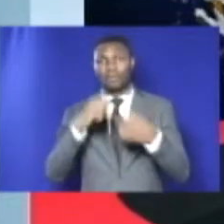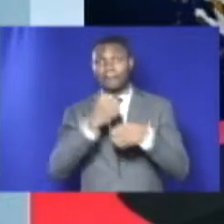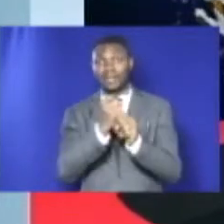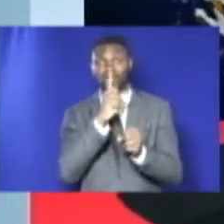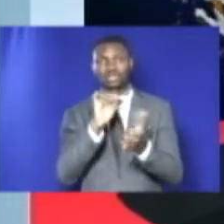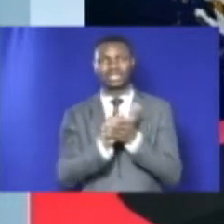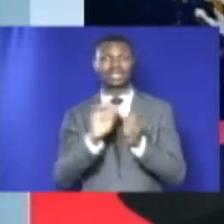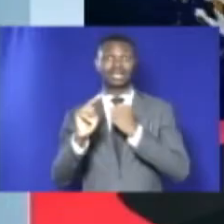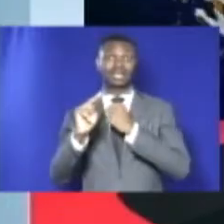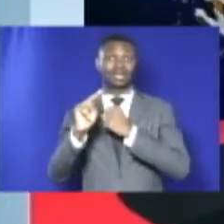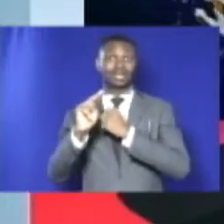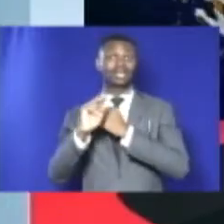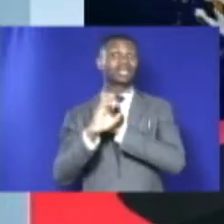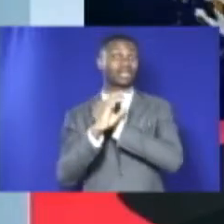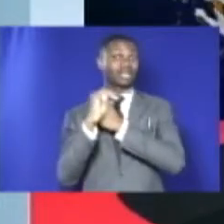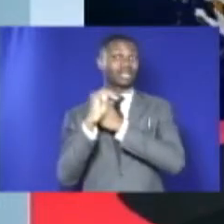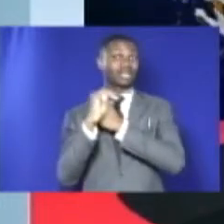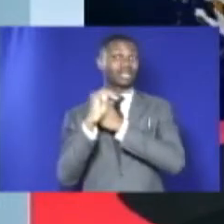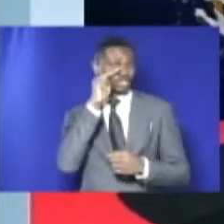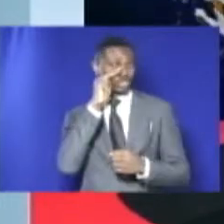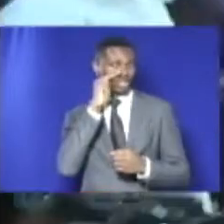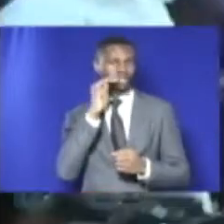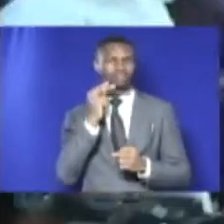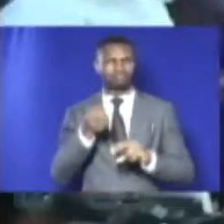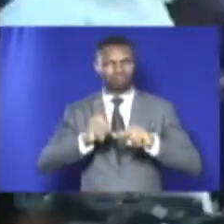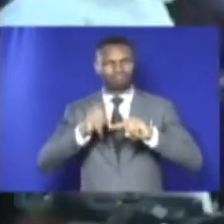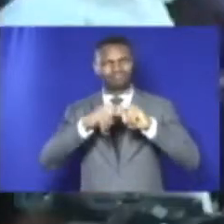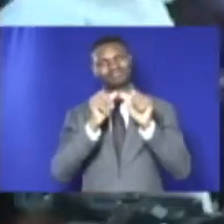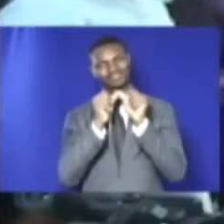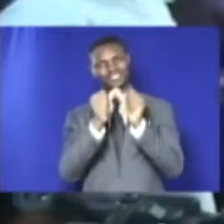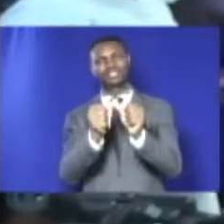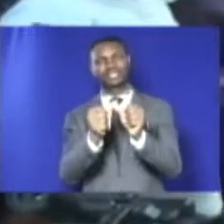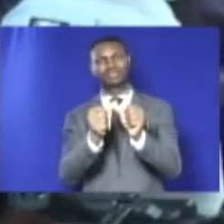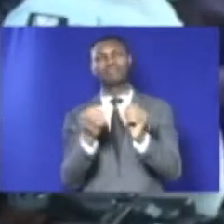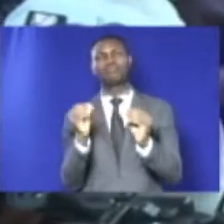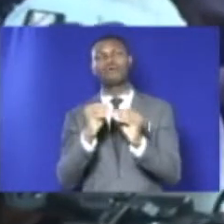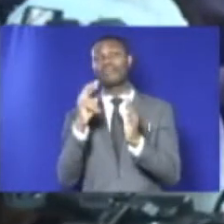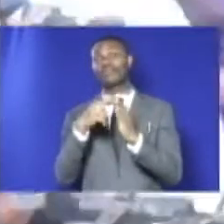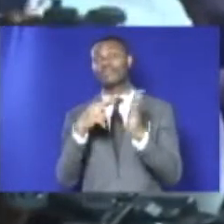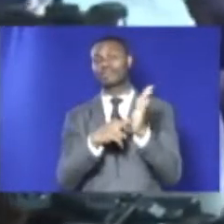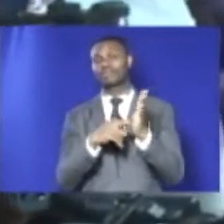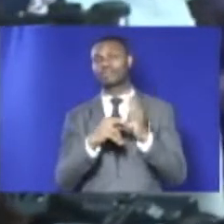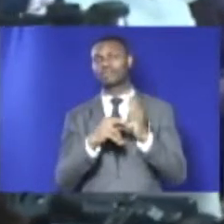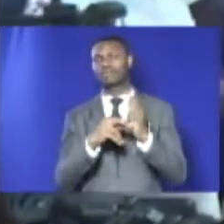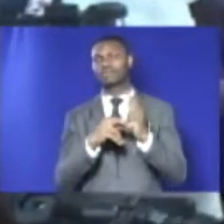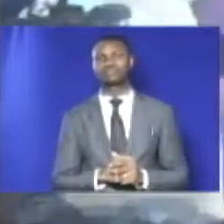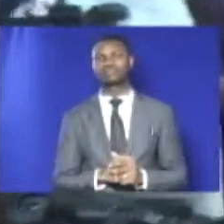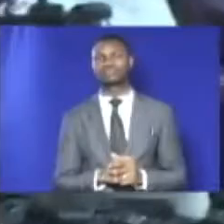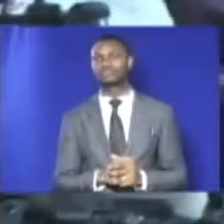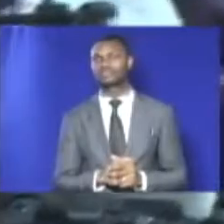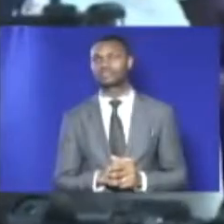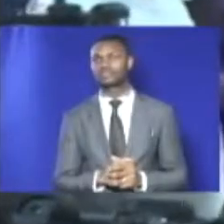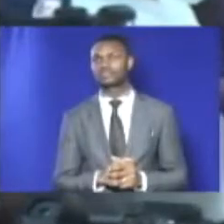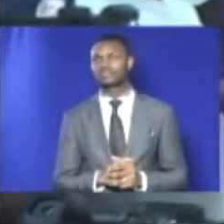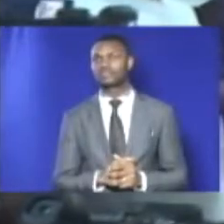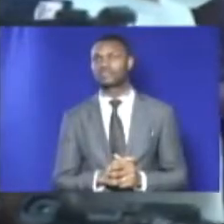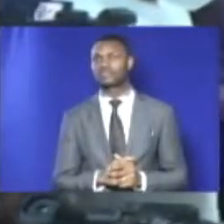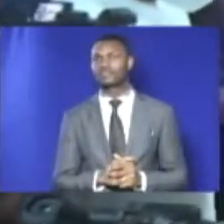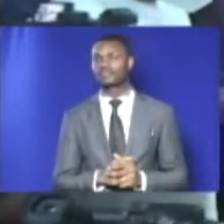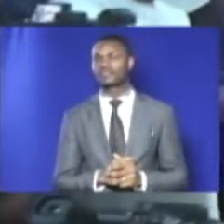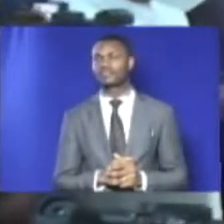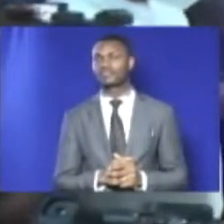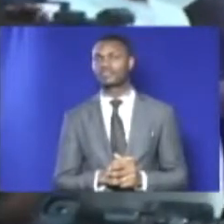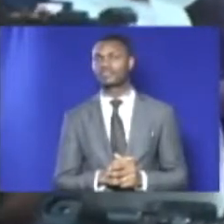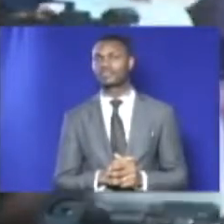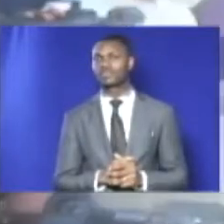nation. Salihu Abdullahi reports. That I will be faithful and bear